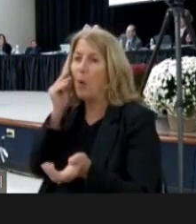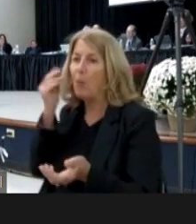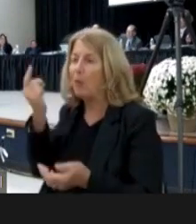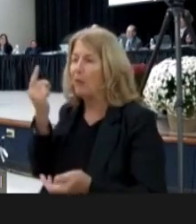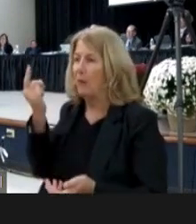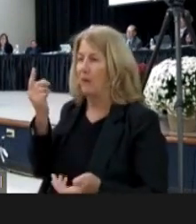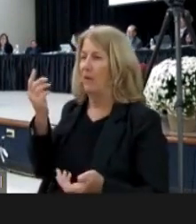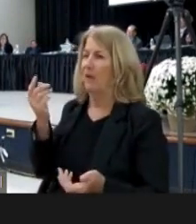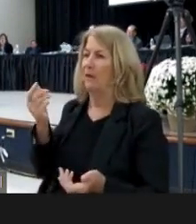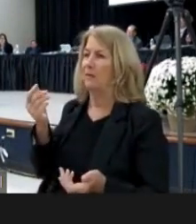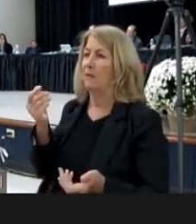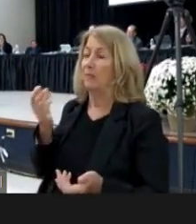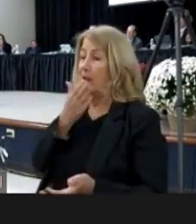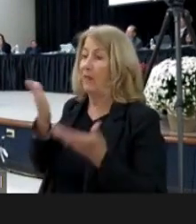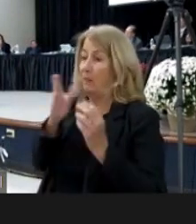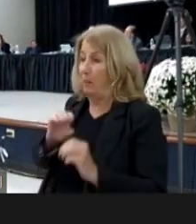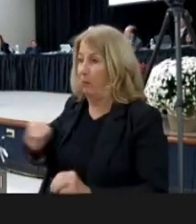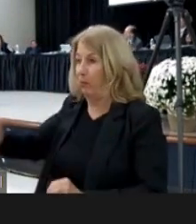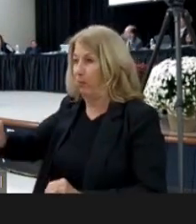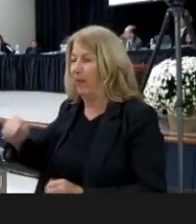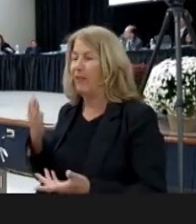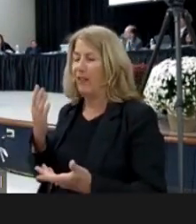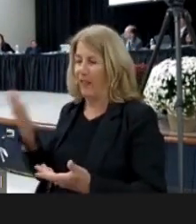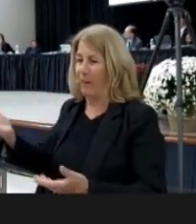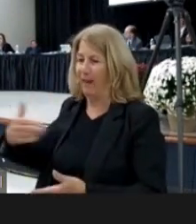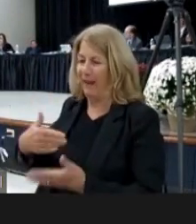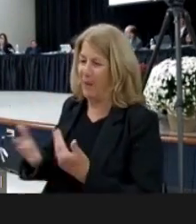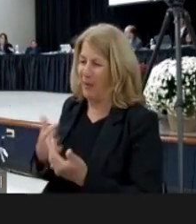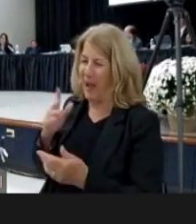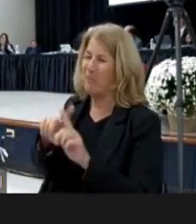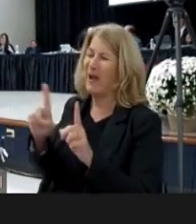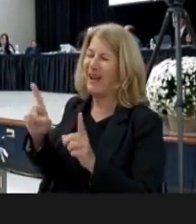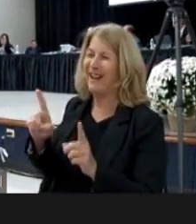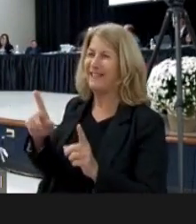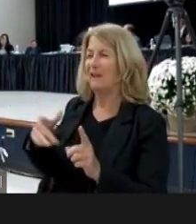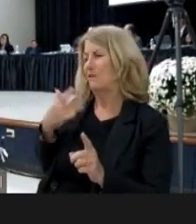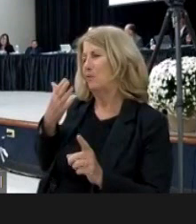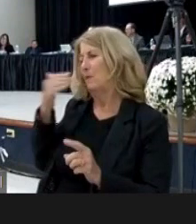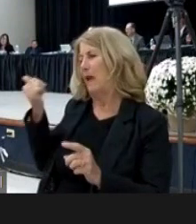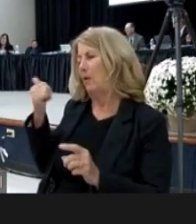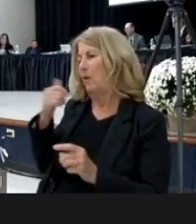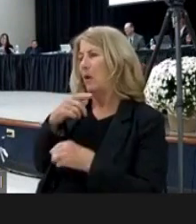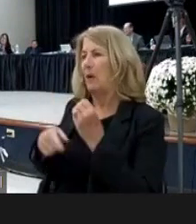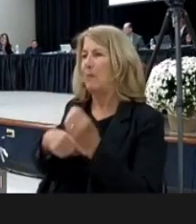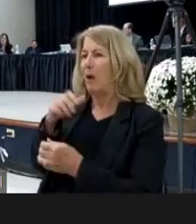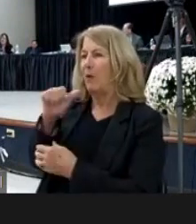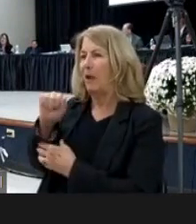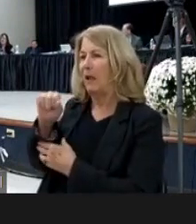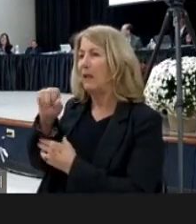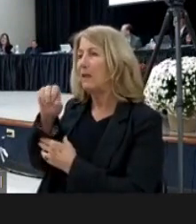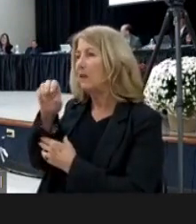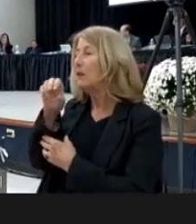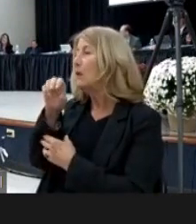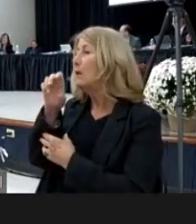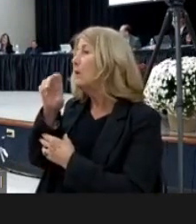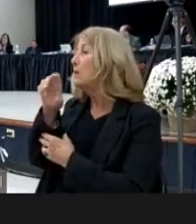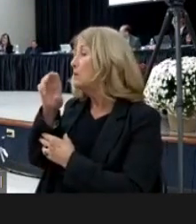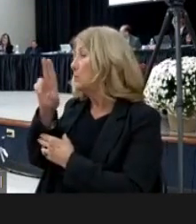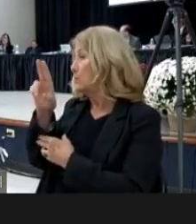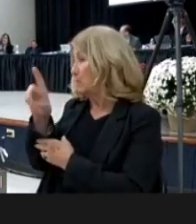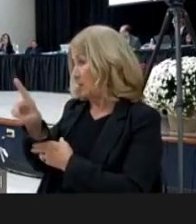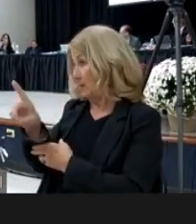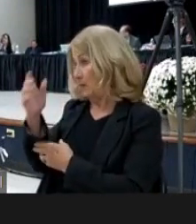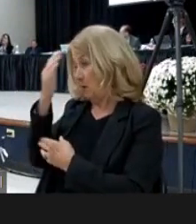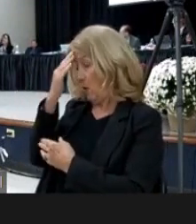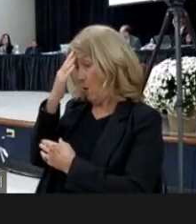They more may put me affordable. there Yeah. anyway, but, Yeah. I mean, we feel better about the ADU knowing that you're gonna be in your own